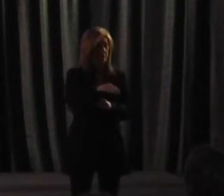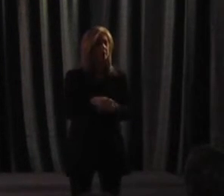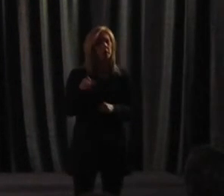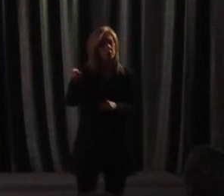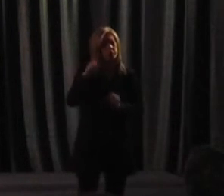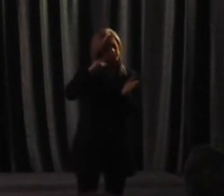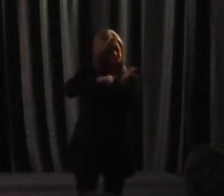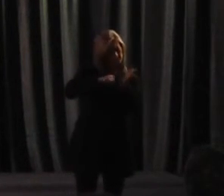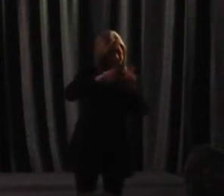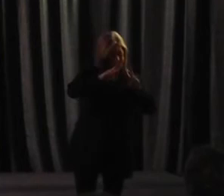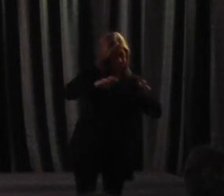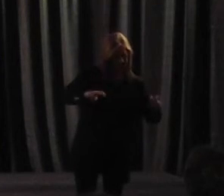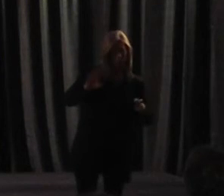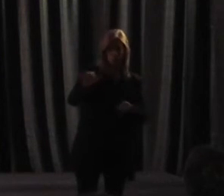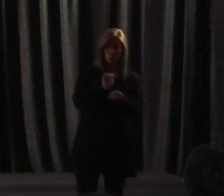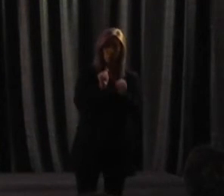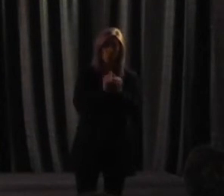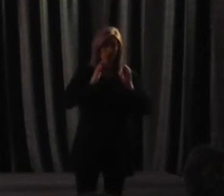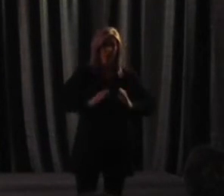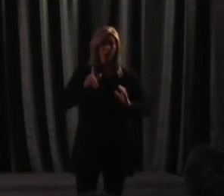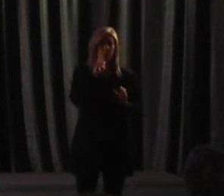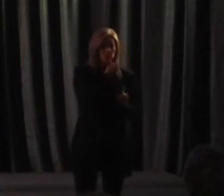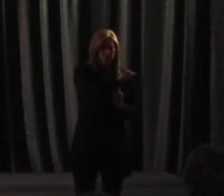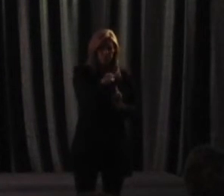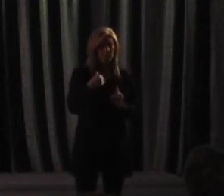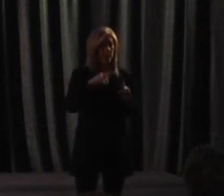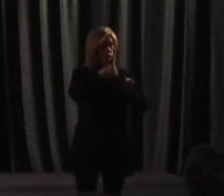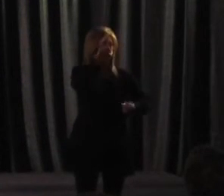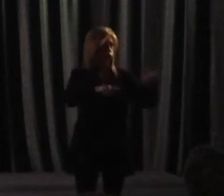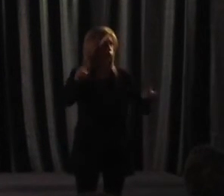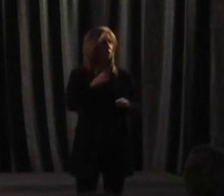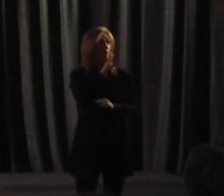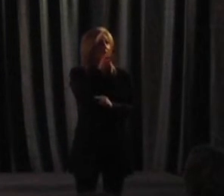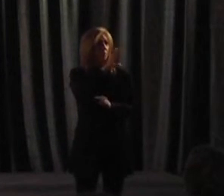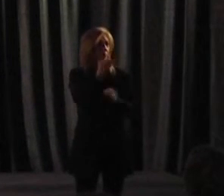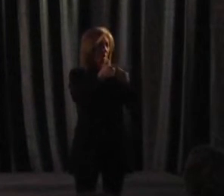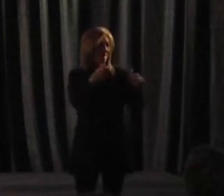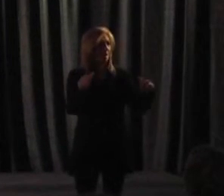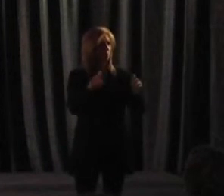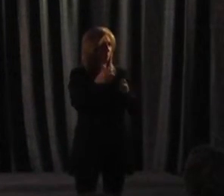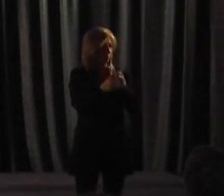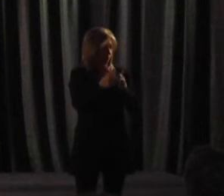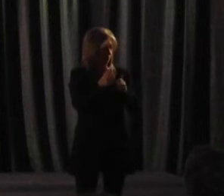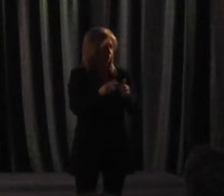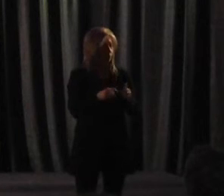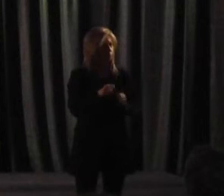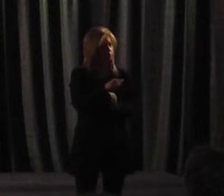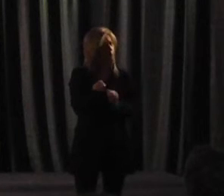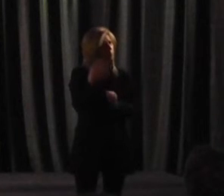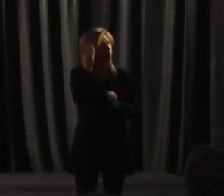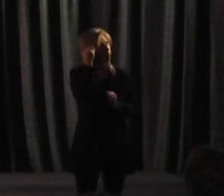neurophysiological disorder. Kate works with clients with a variety of speech and language disorders and understands the day-to-day